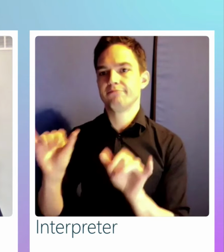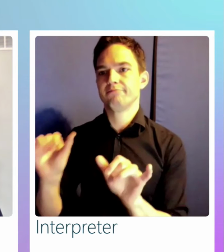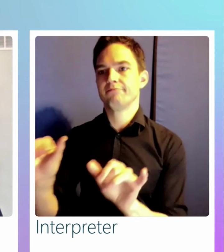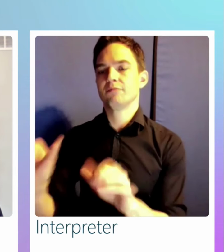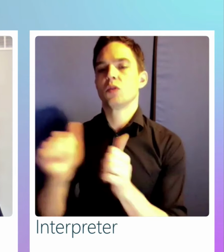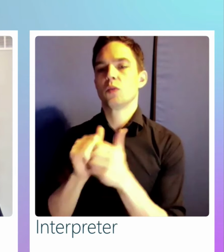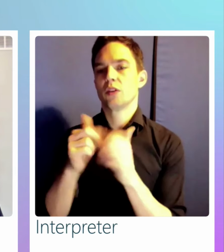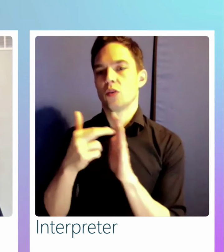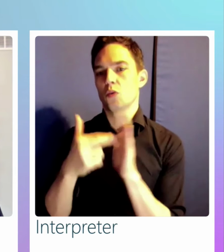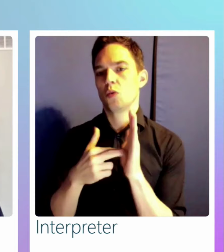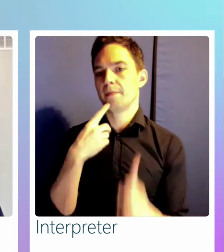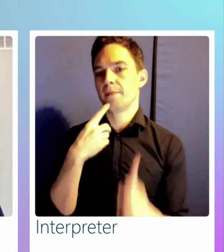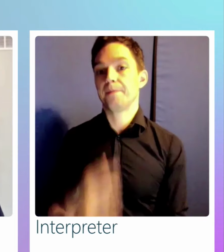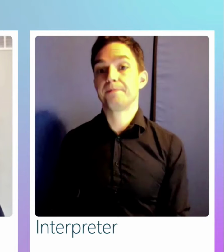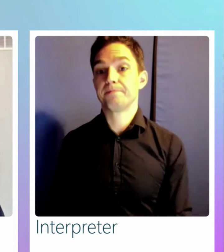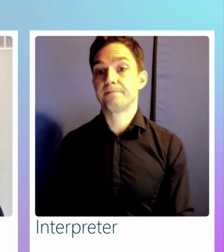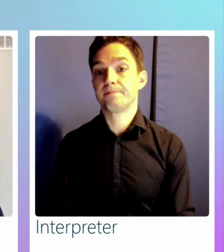says.